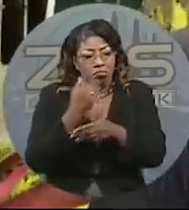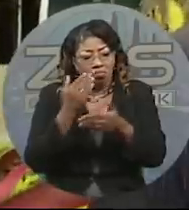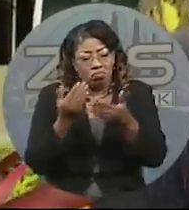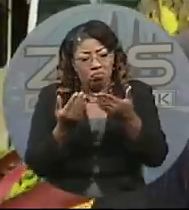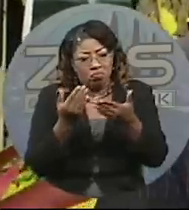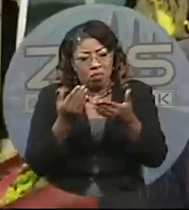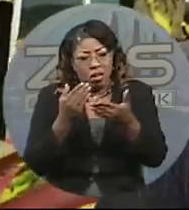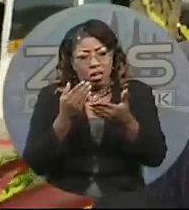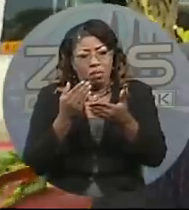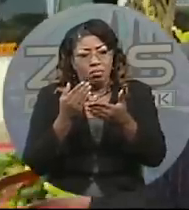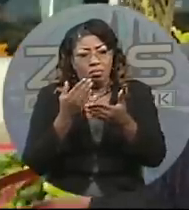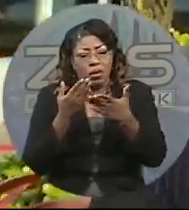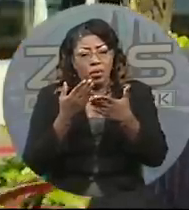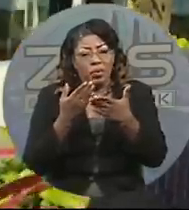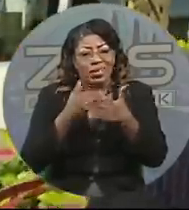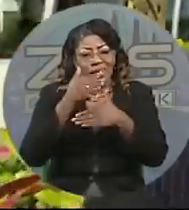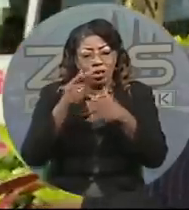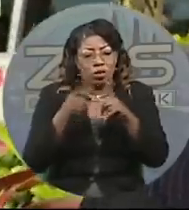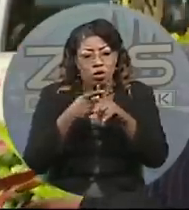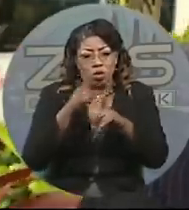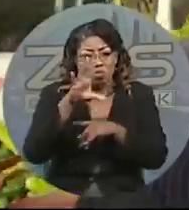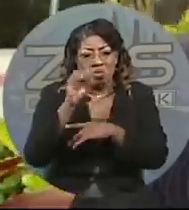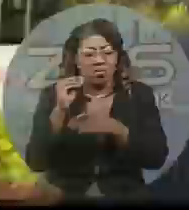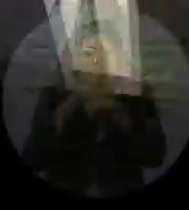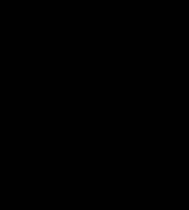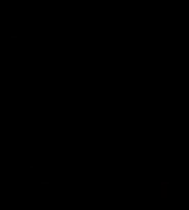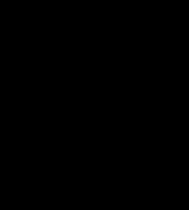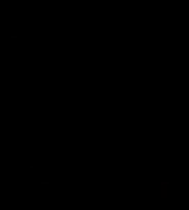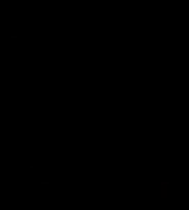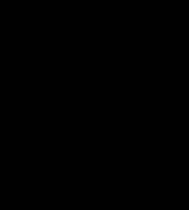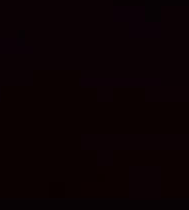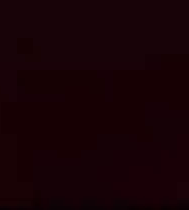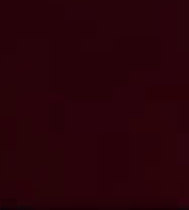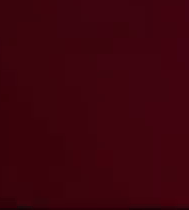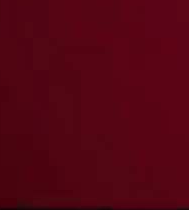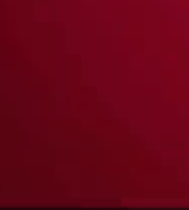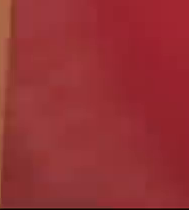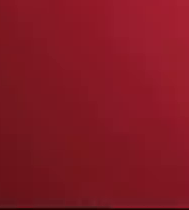cost on overtime, probably in excess of $50,000.